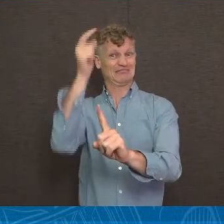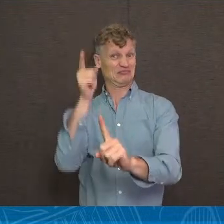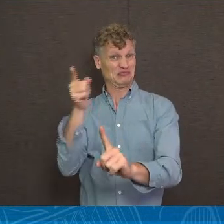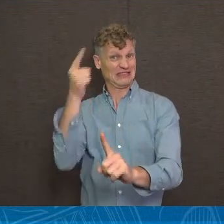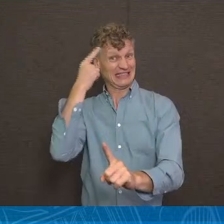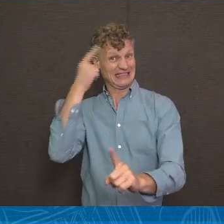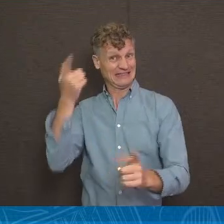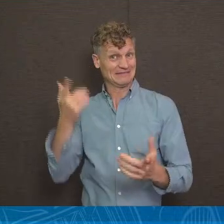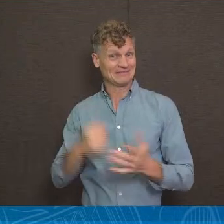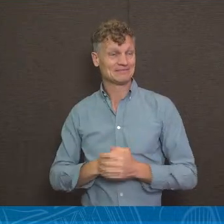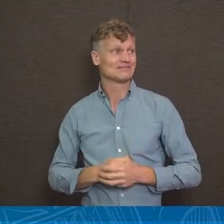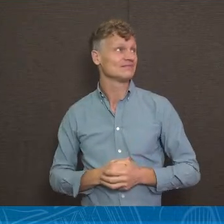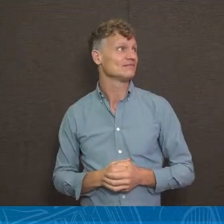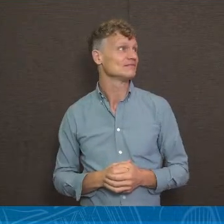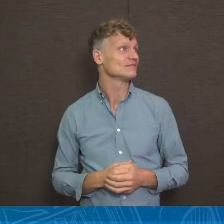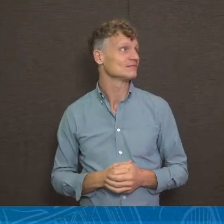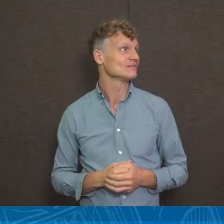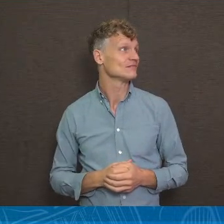in this area?